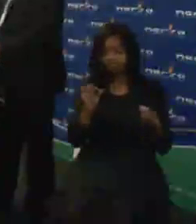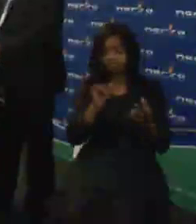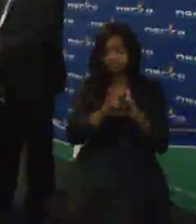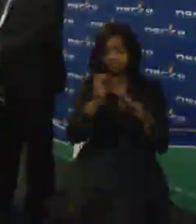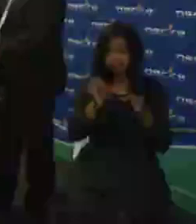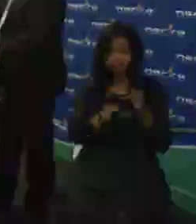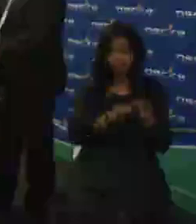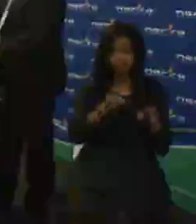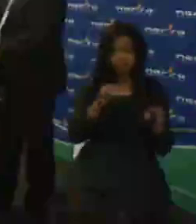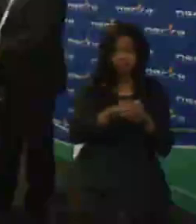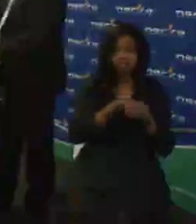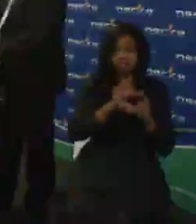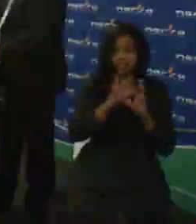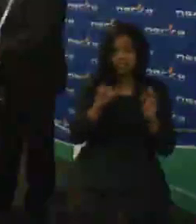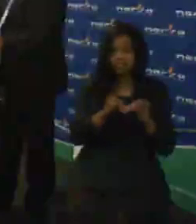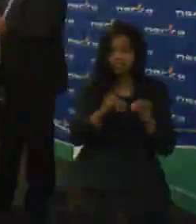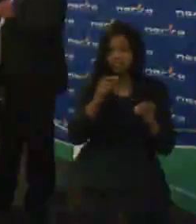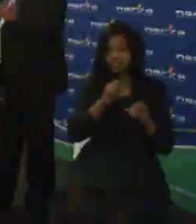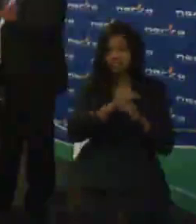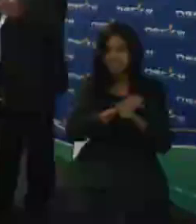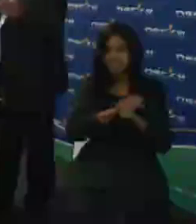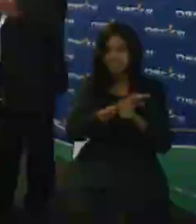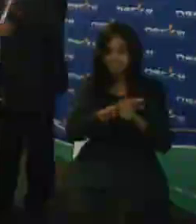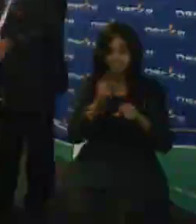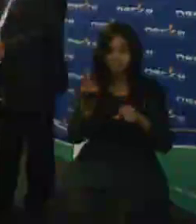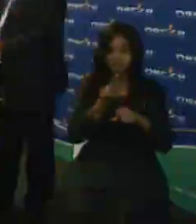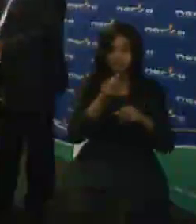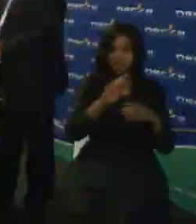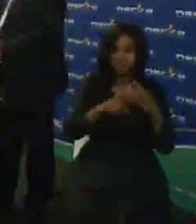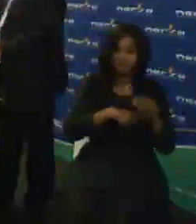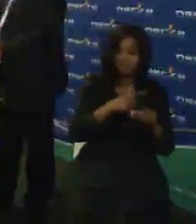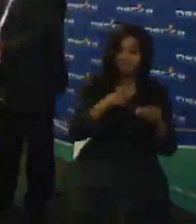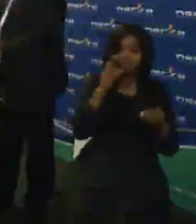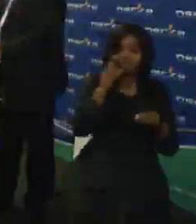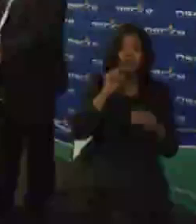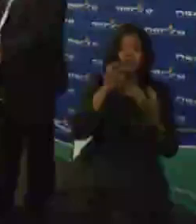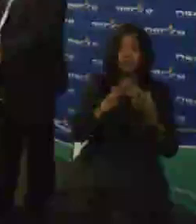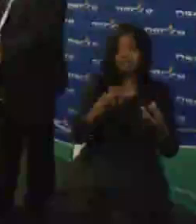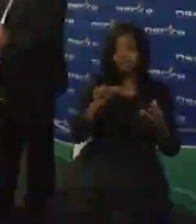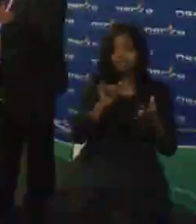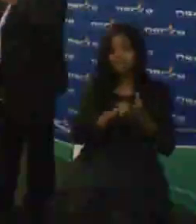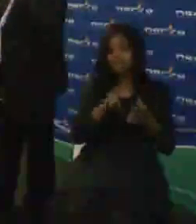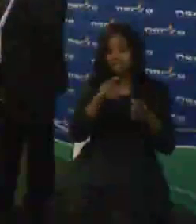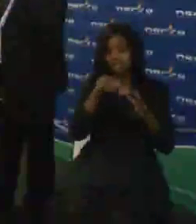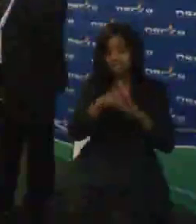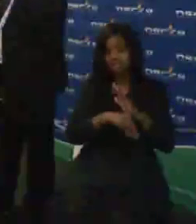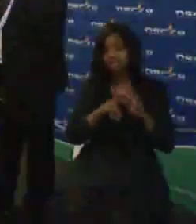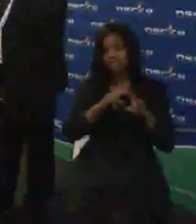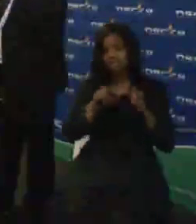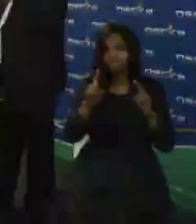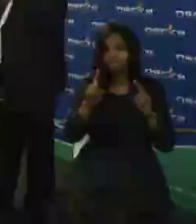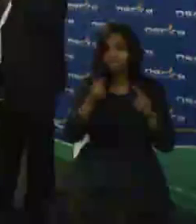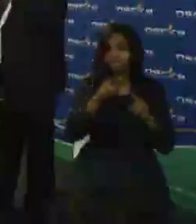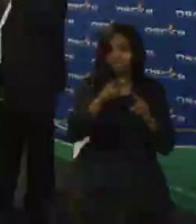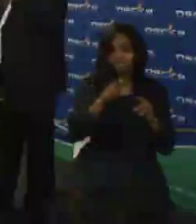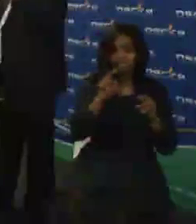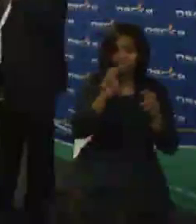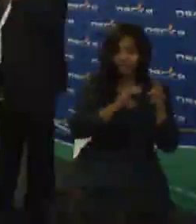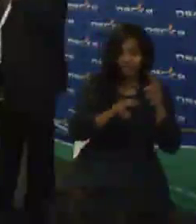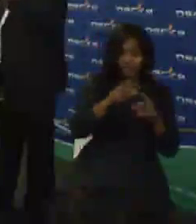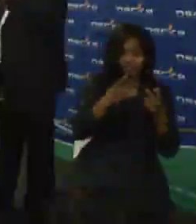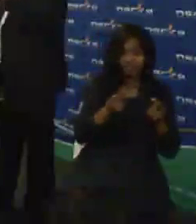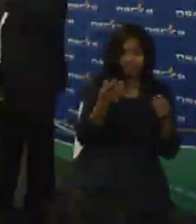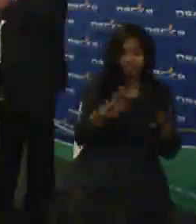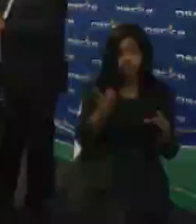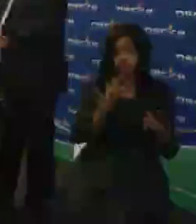detailed reconciliation, it's not only about the old assets that are revalued. It's once that valuation is done,